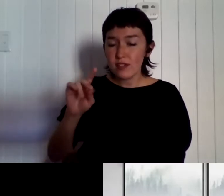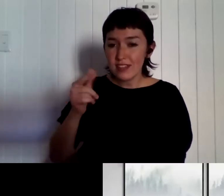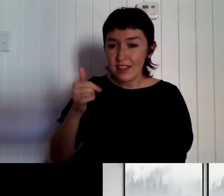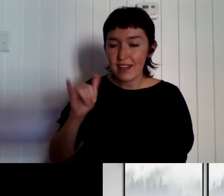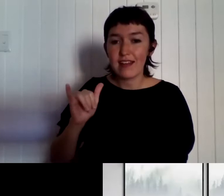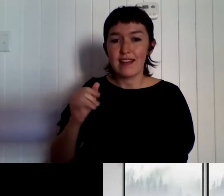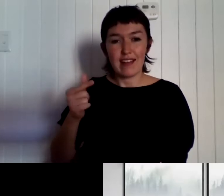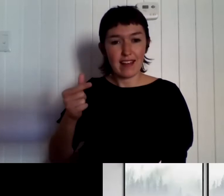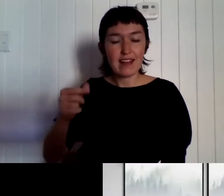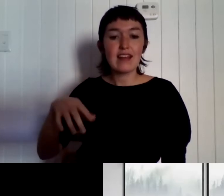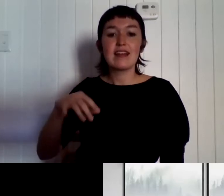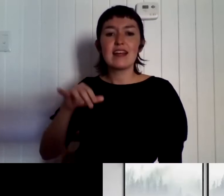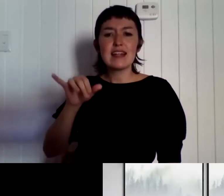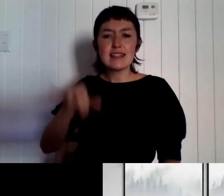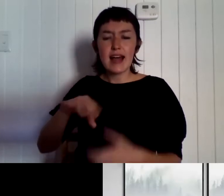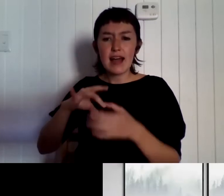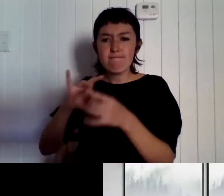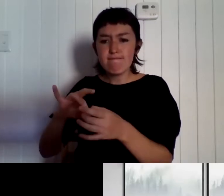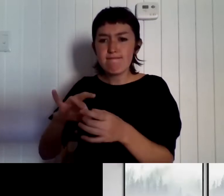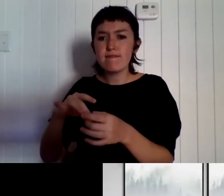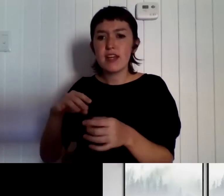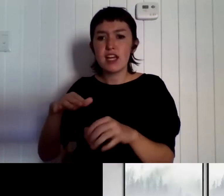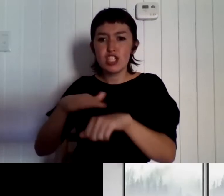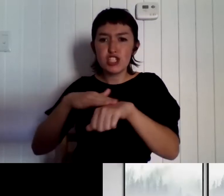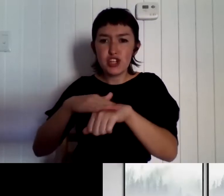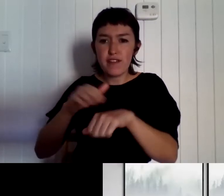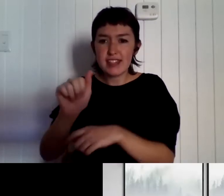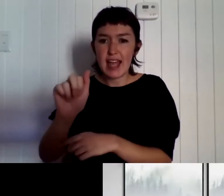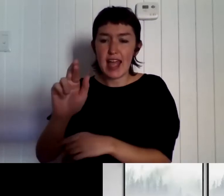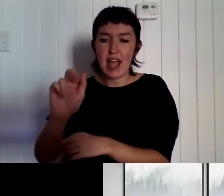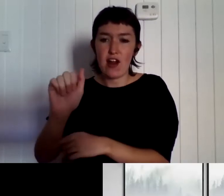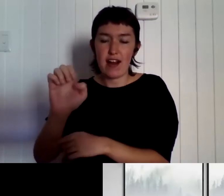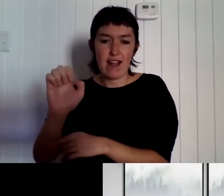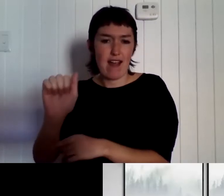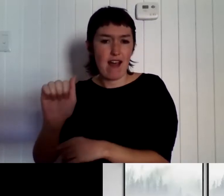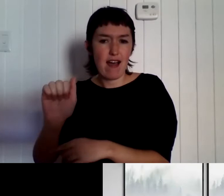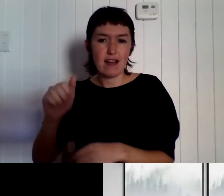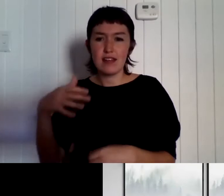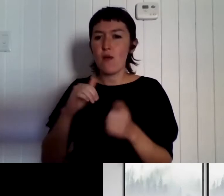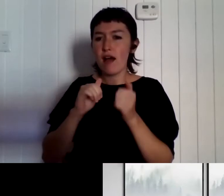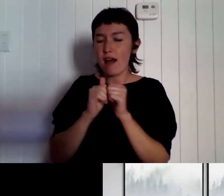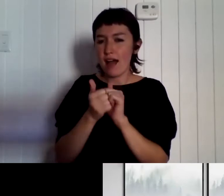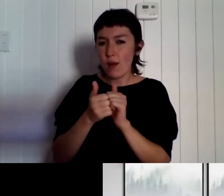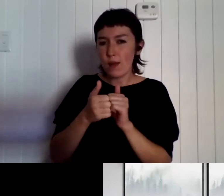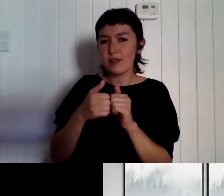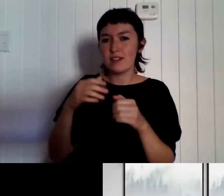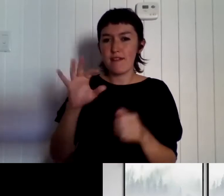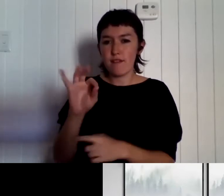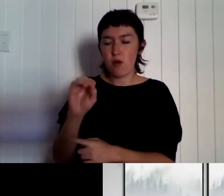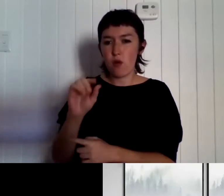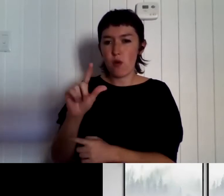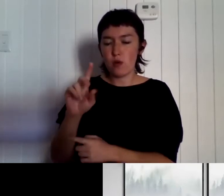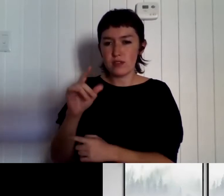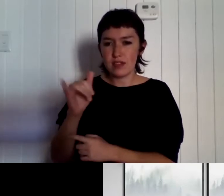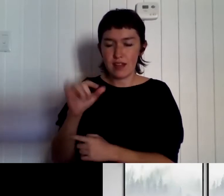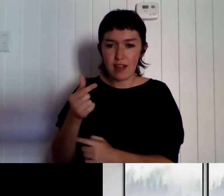it a surface area thing, or is it like how does the folding get more brain in less space? Absolutely, it